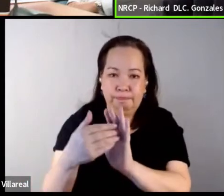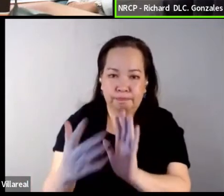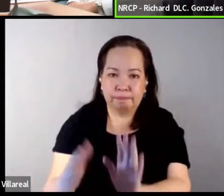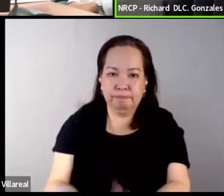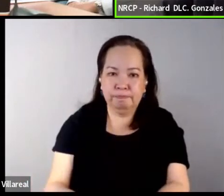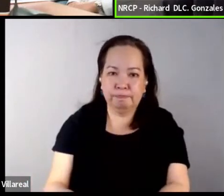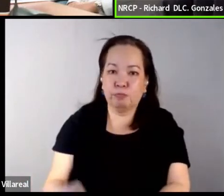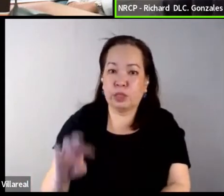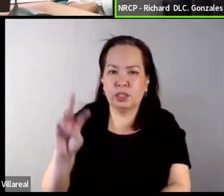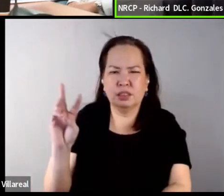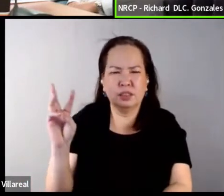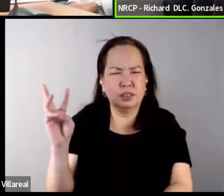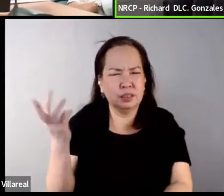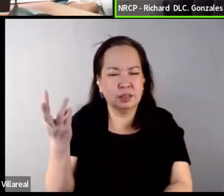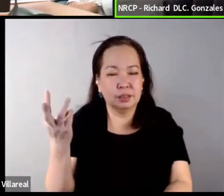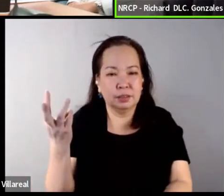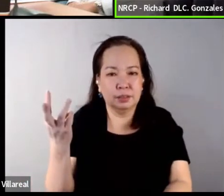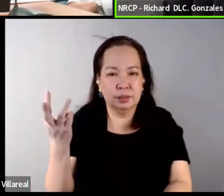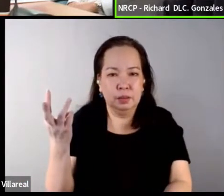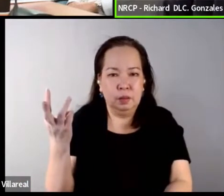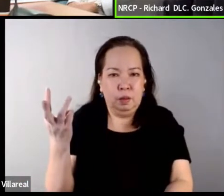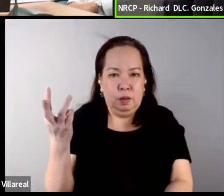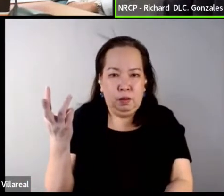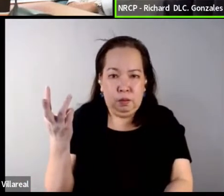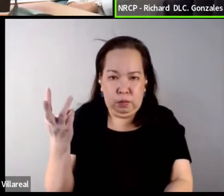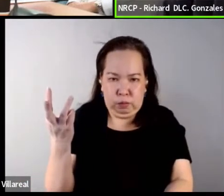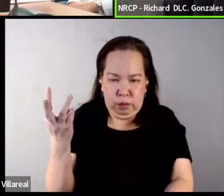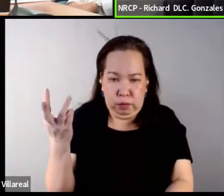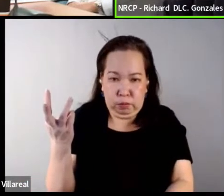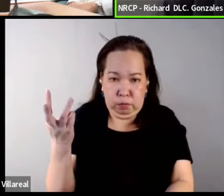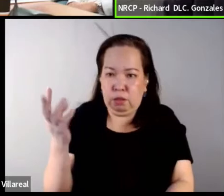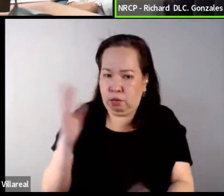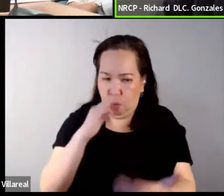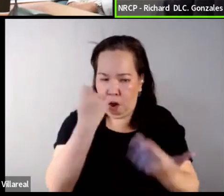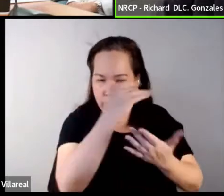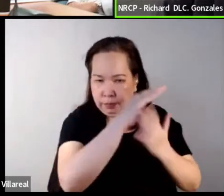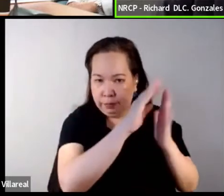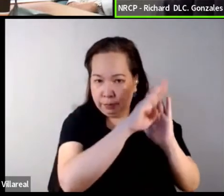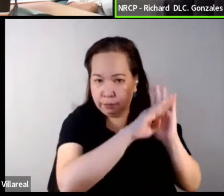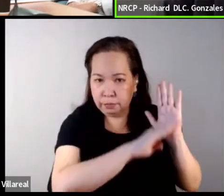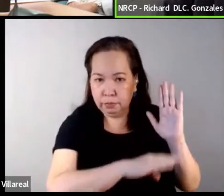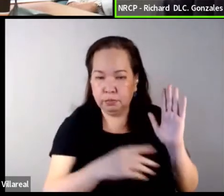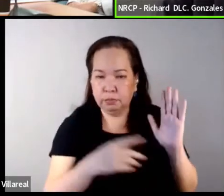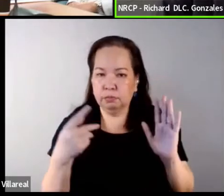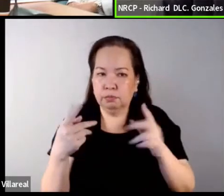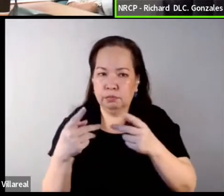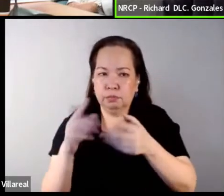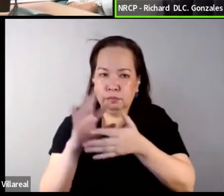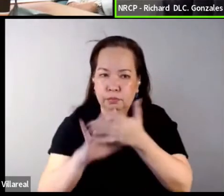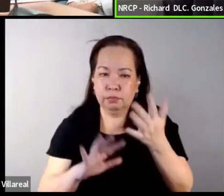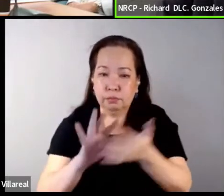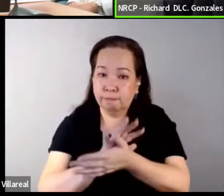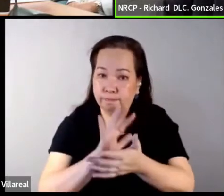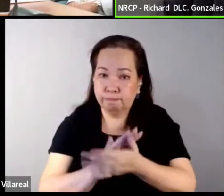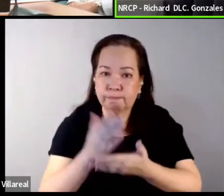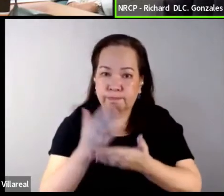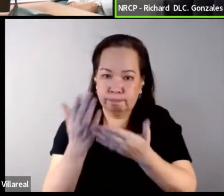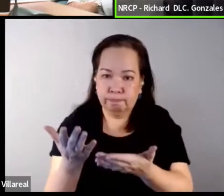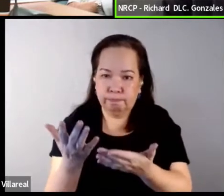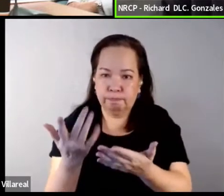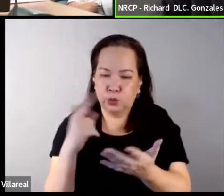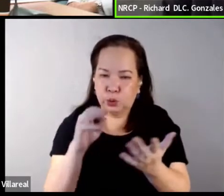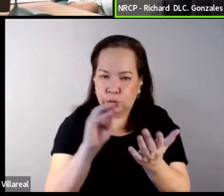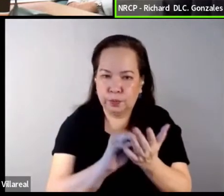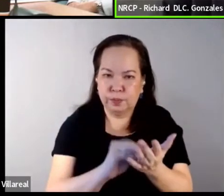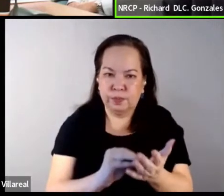sixth recommendation, which, by the way, Your Honor, we will be submitting this, our position letters and recommendations to you for your record as